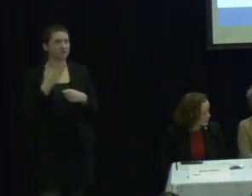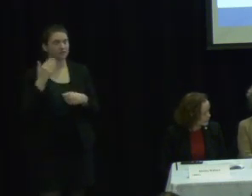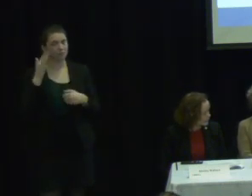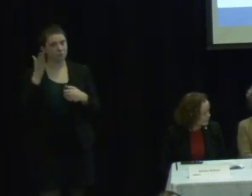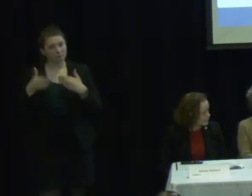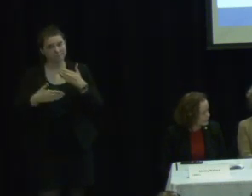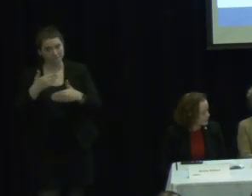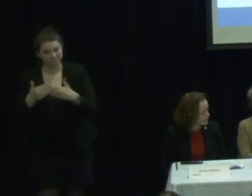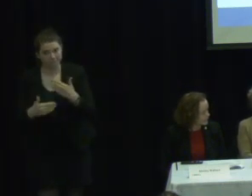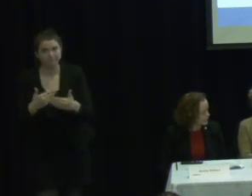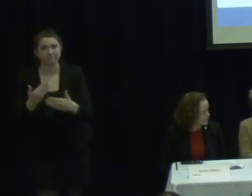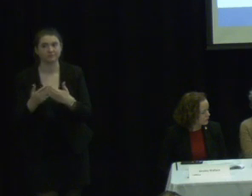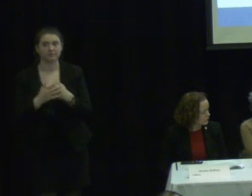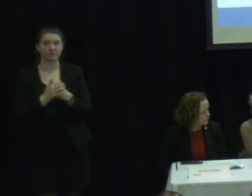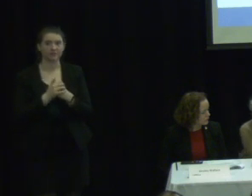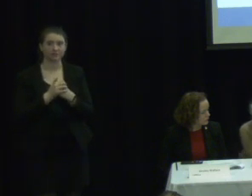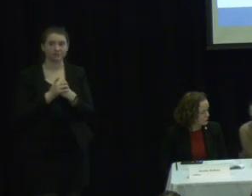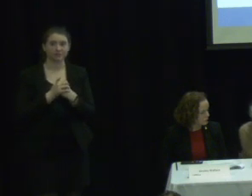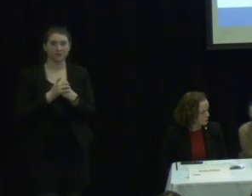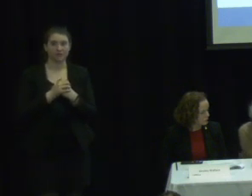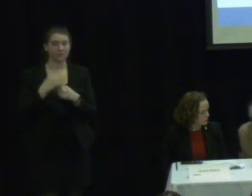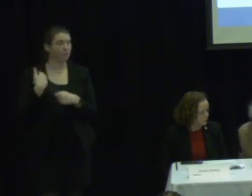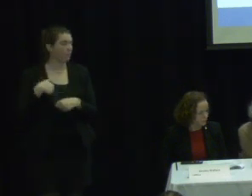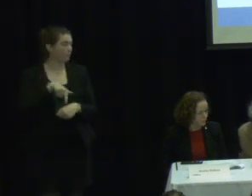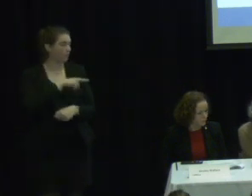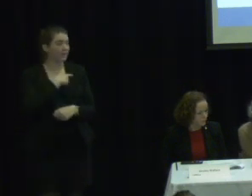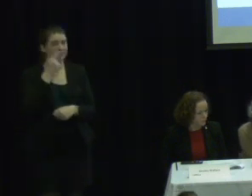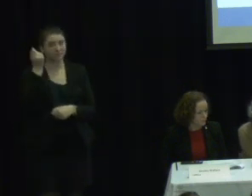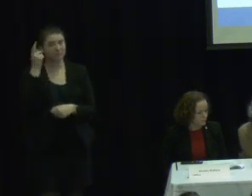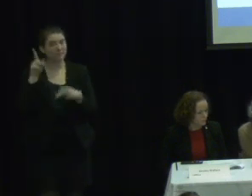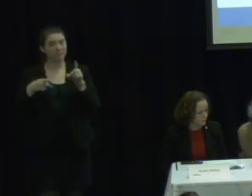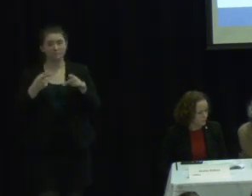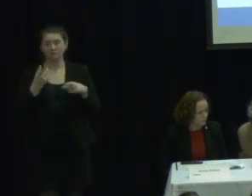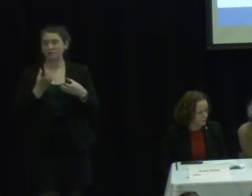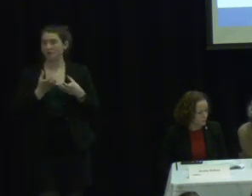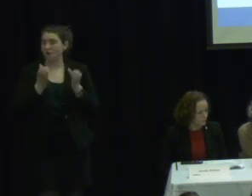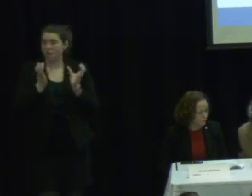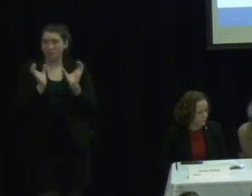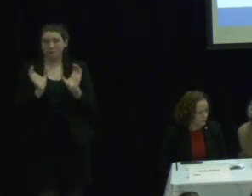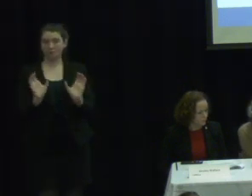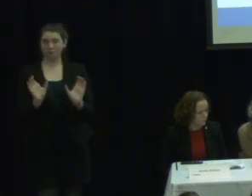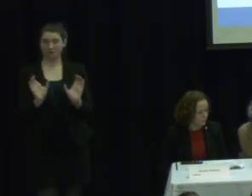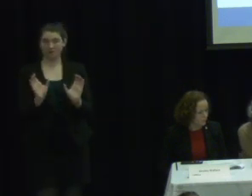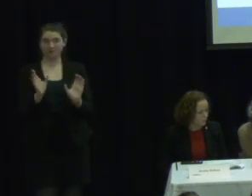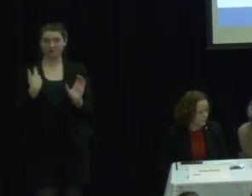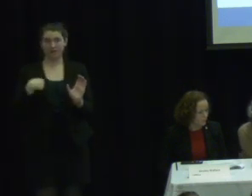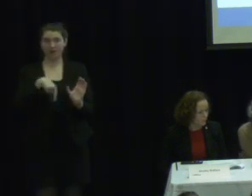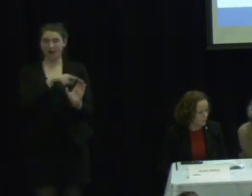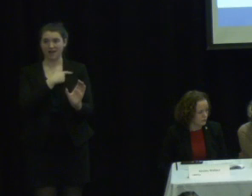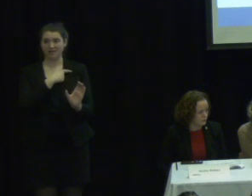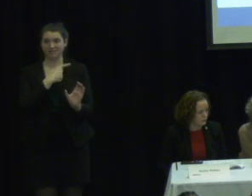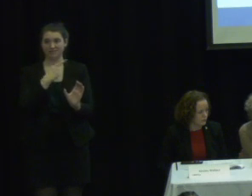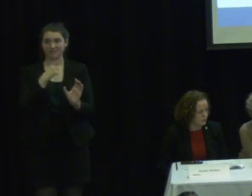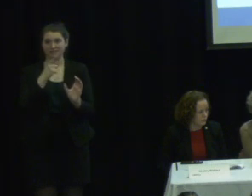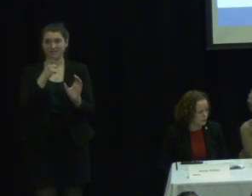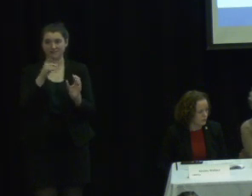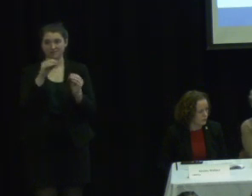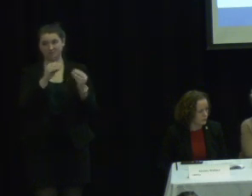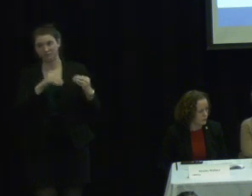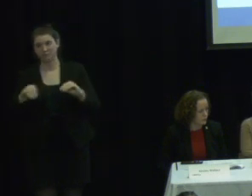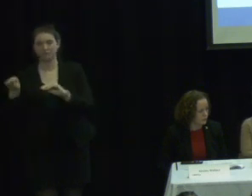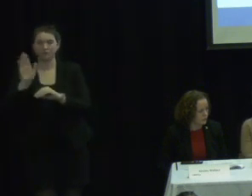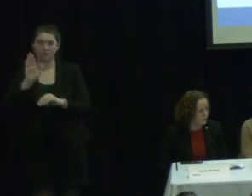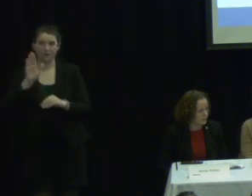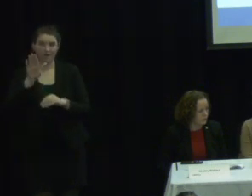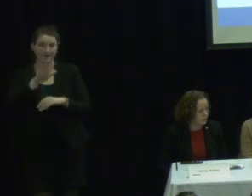process. We've heard loud and clear that people do not want us to touch that area as